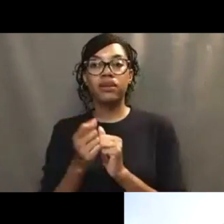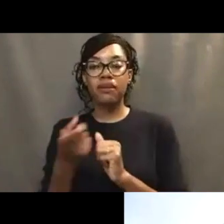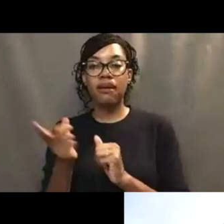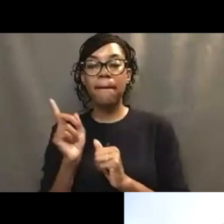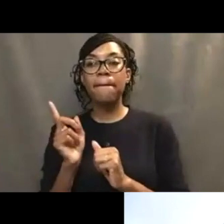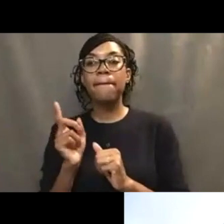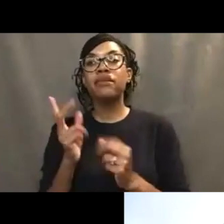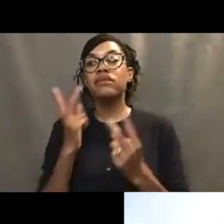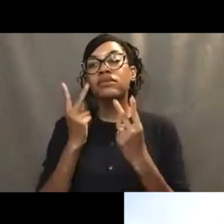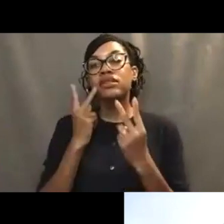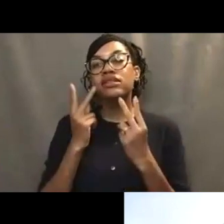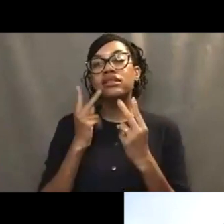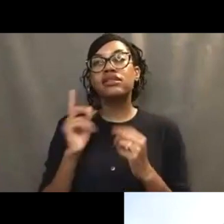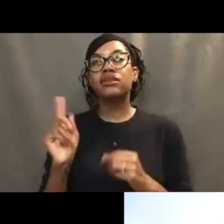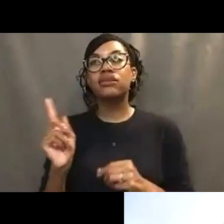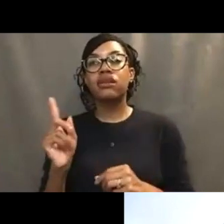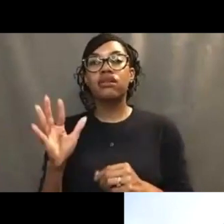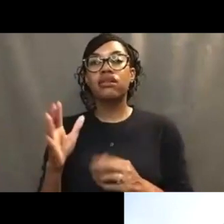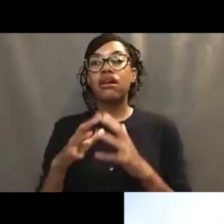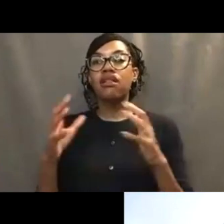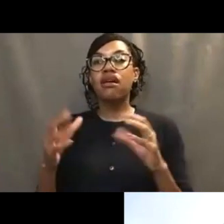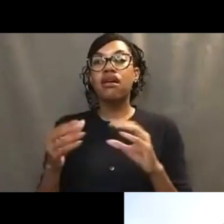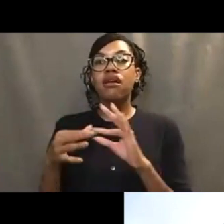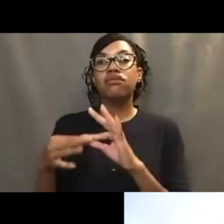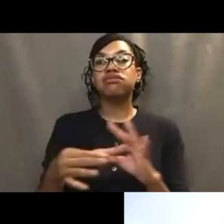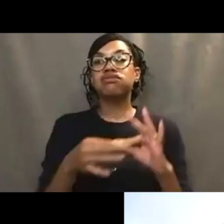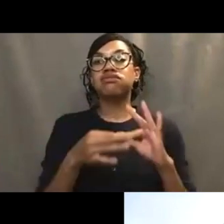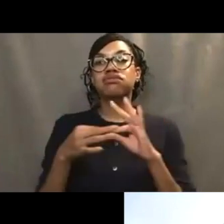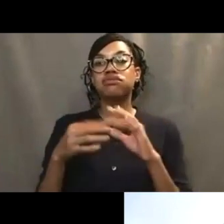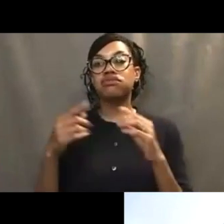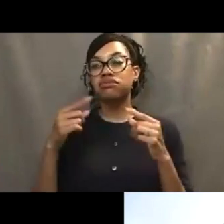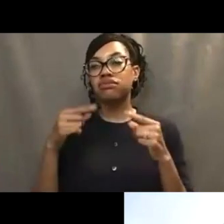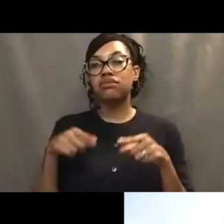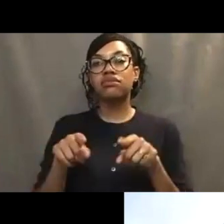you know, most unity, most alignment. So,